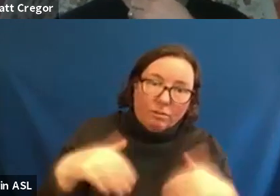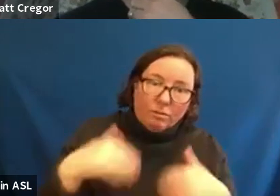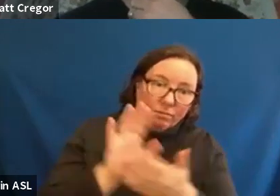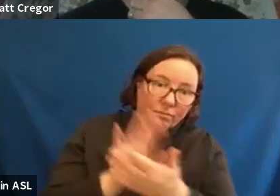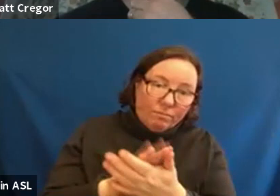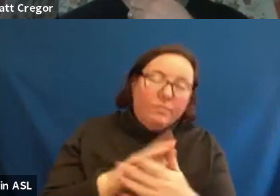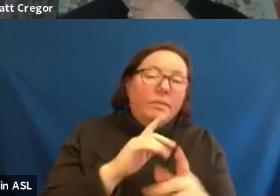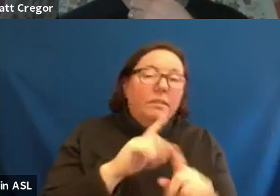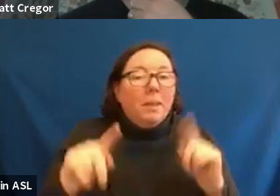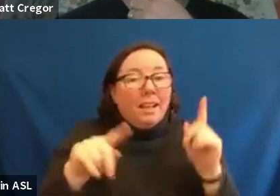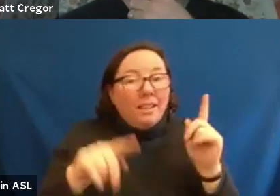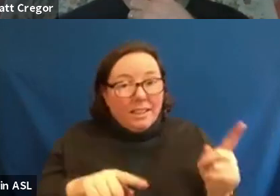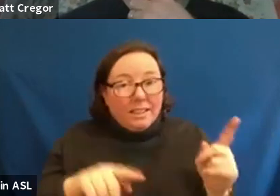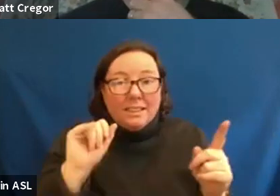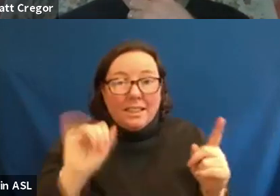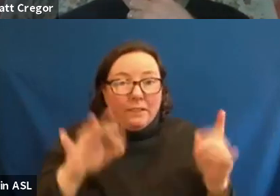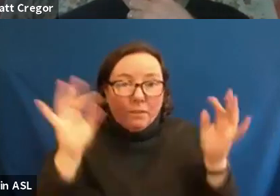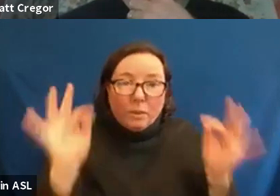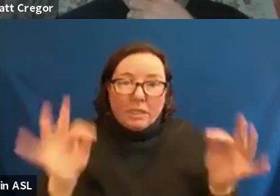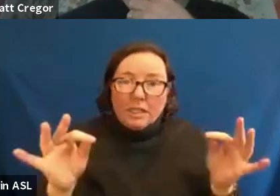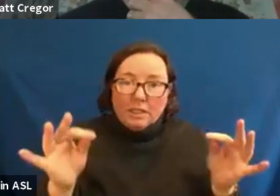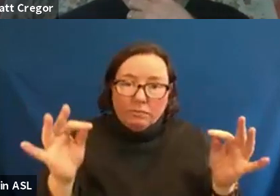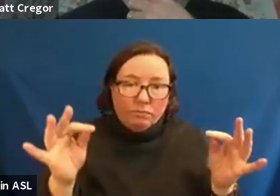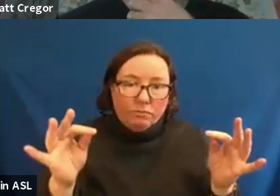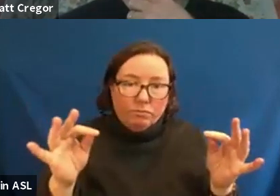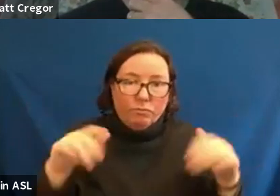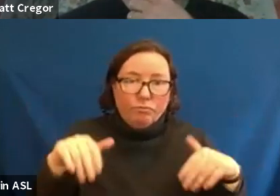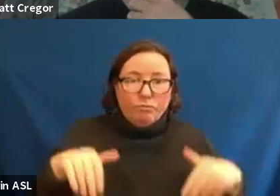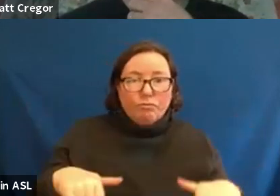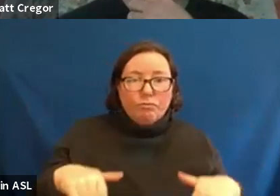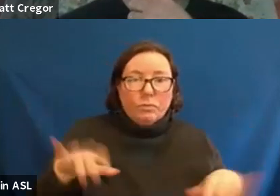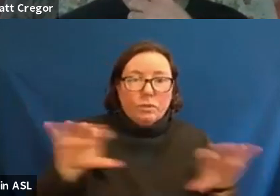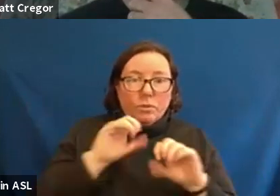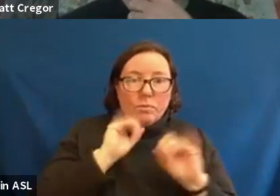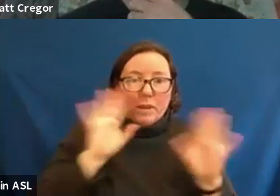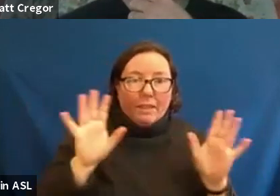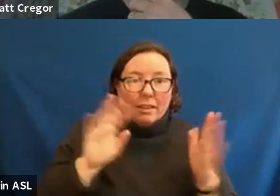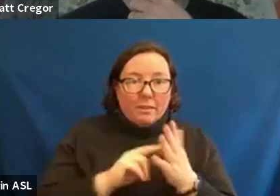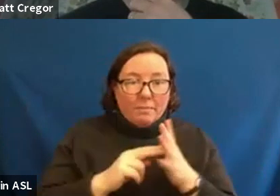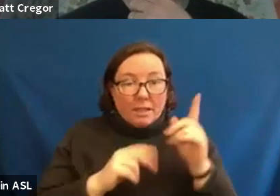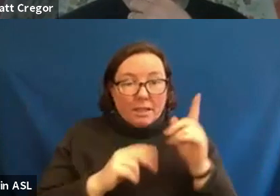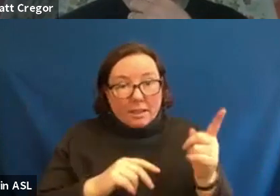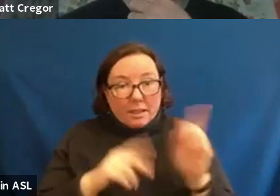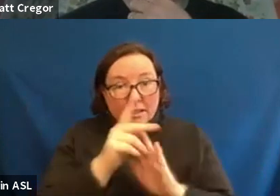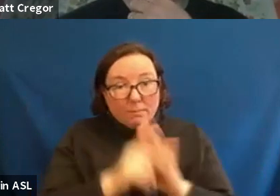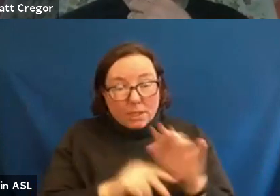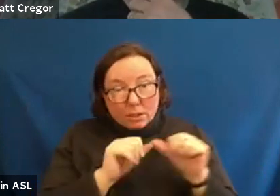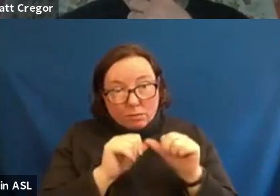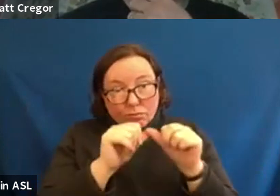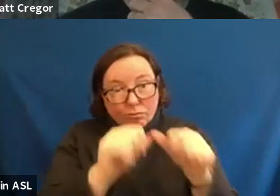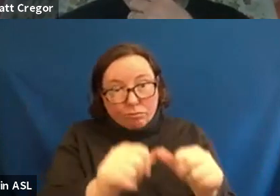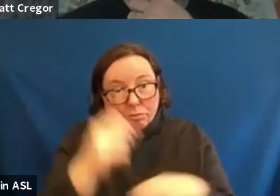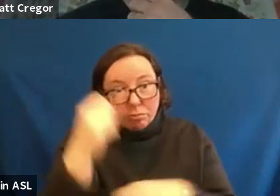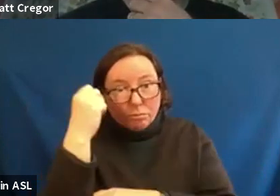this, so if we were to decide to just not do a thing, when does this policy, when